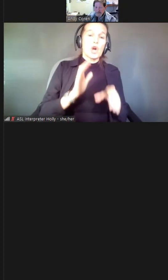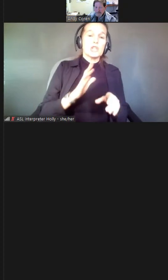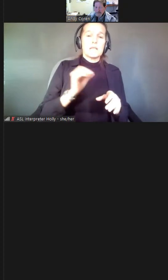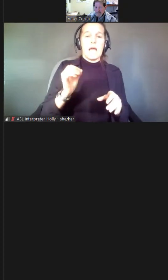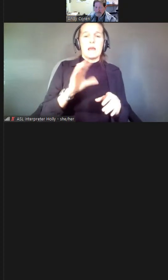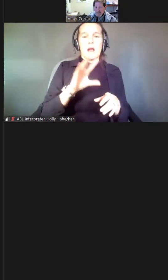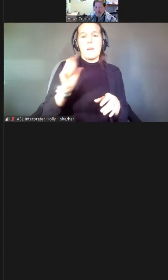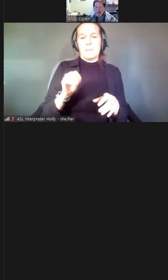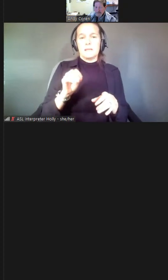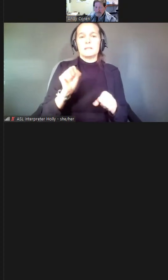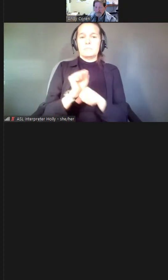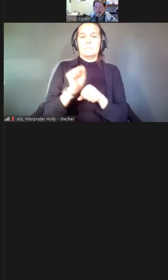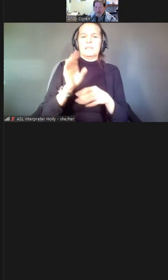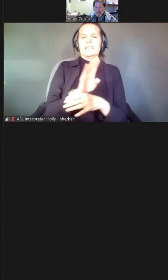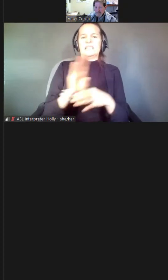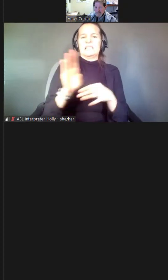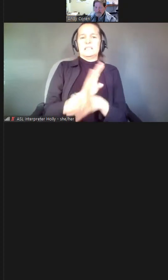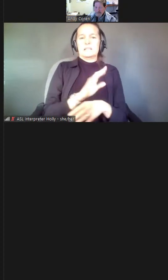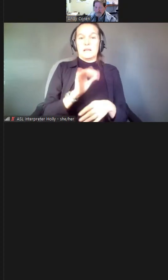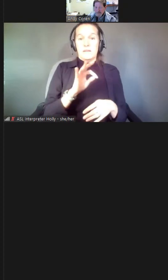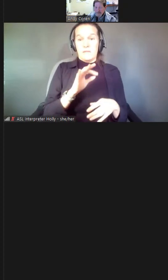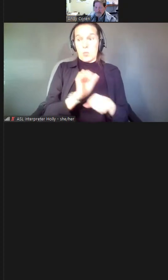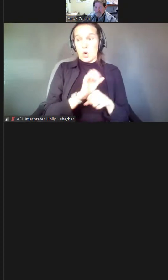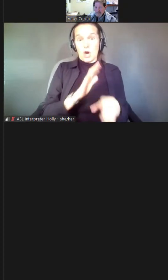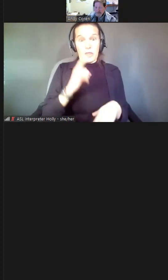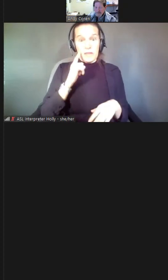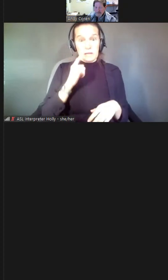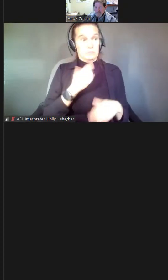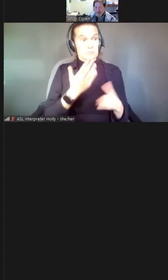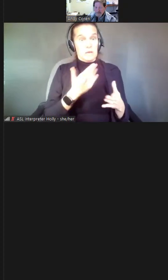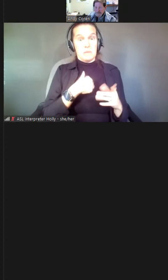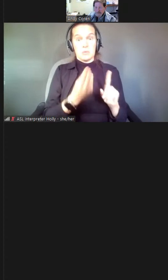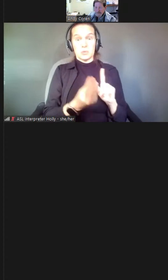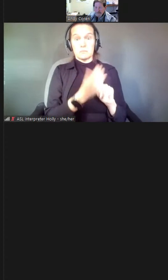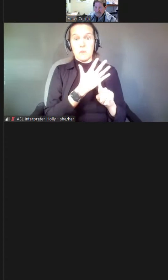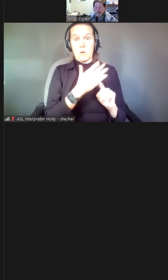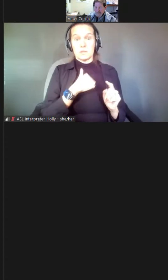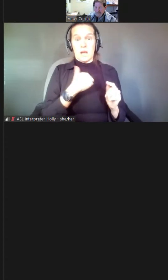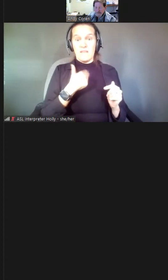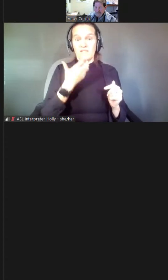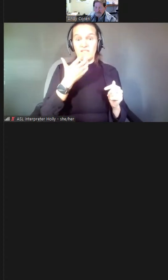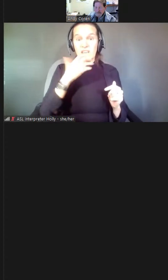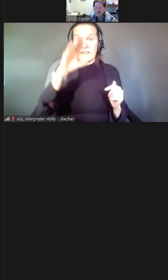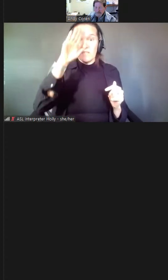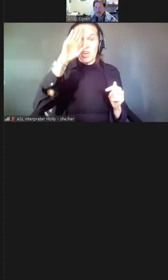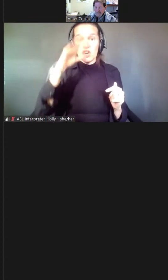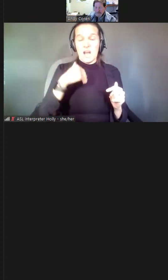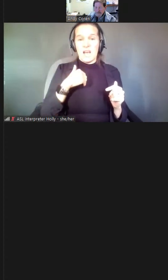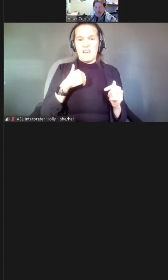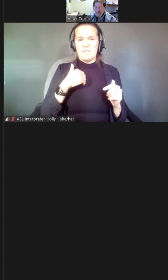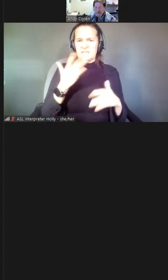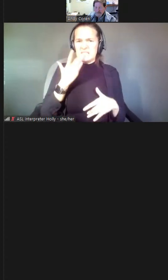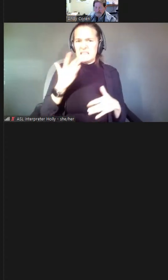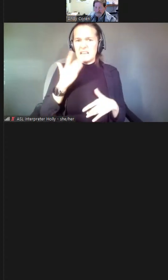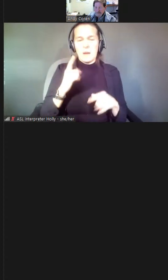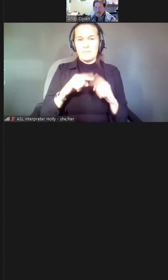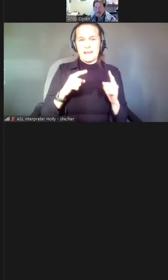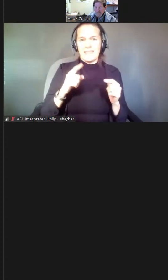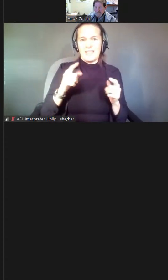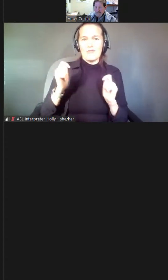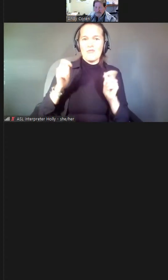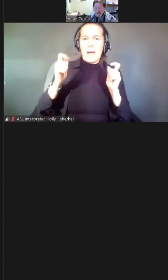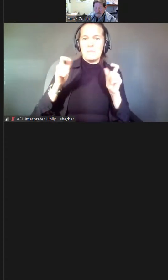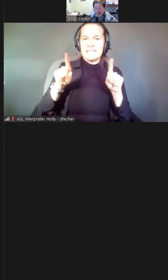employee thinks they might have been exposed, they have a fever, they have symptoms, but the rapid test is negative, and we know that a lot of the rapid